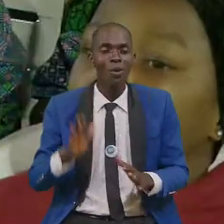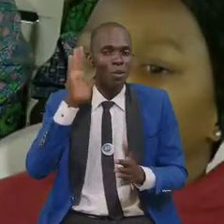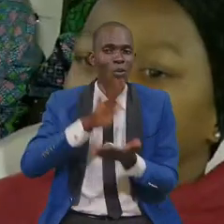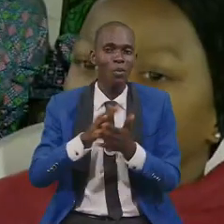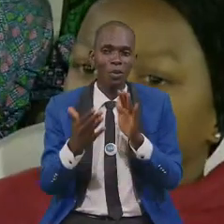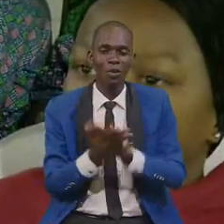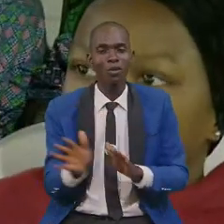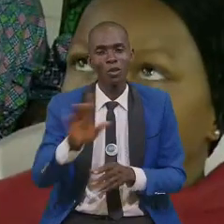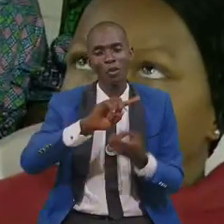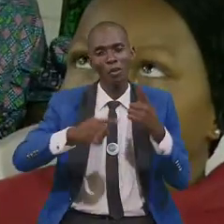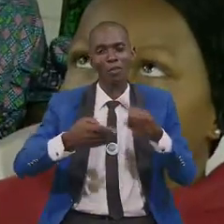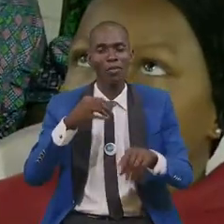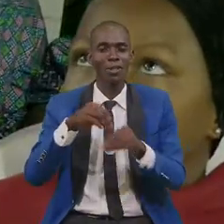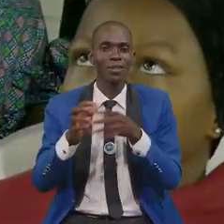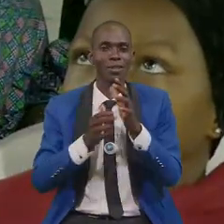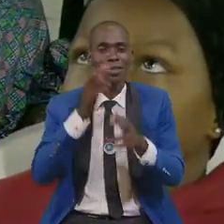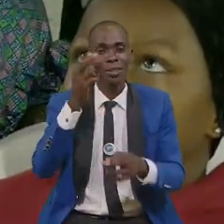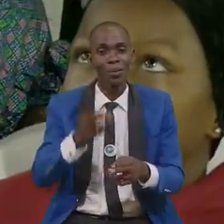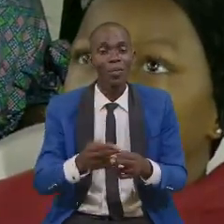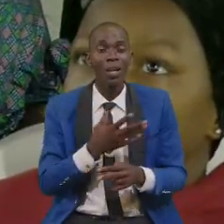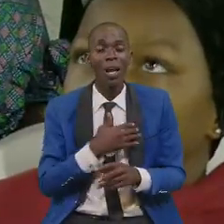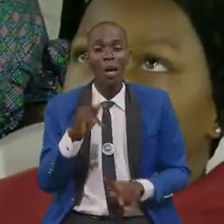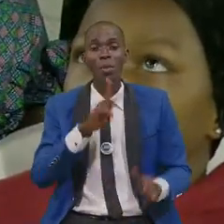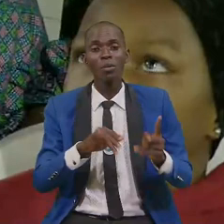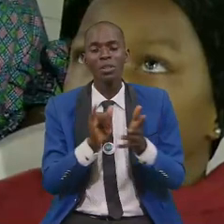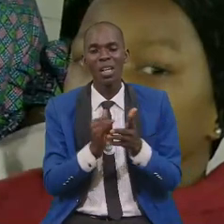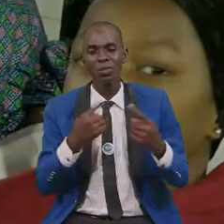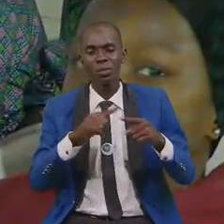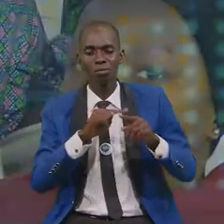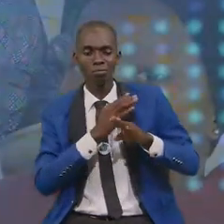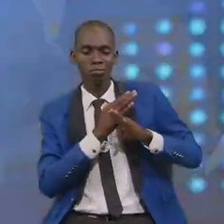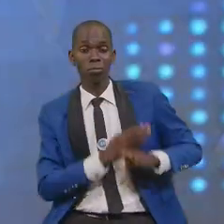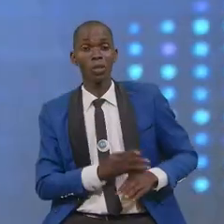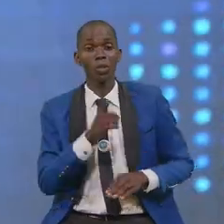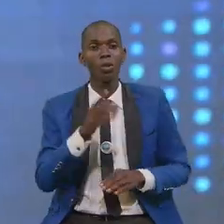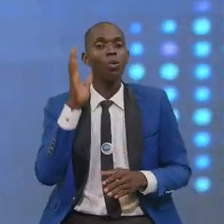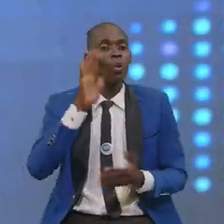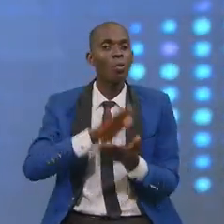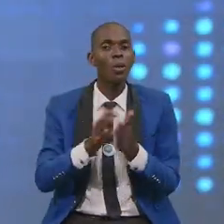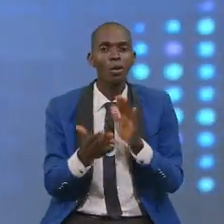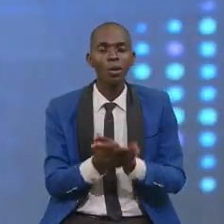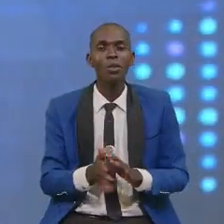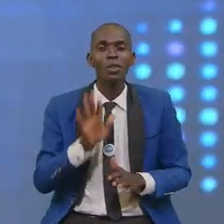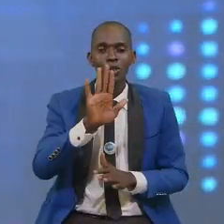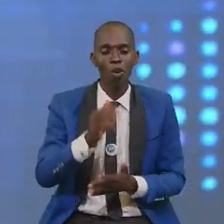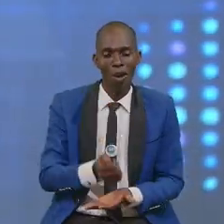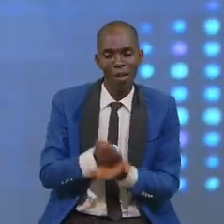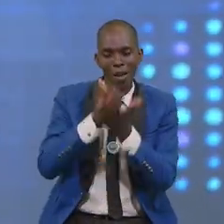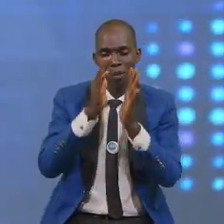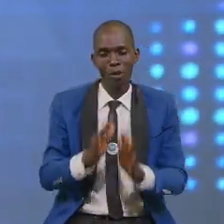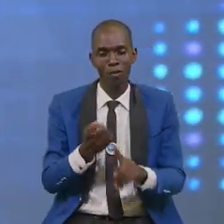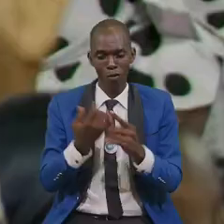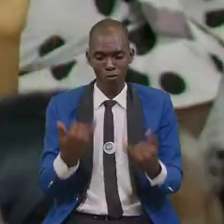your friend. And the people that try to hinder you, they'll become your helpers from tonight